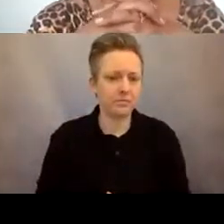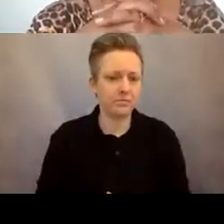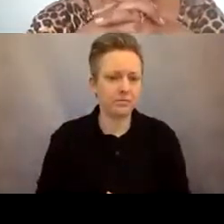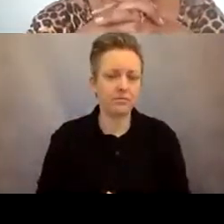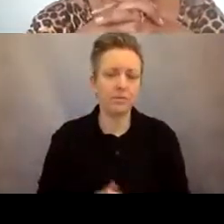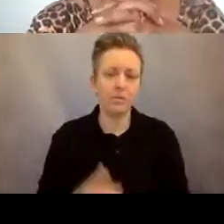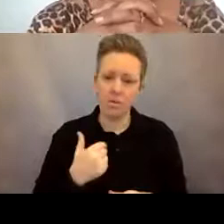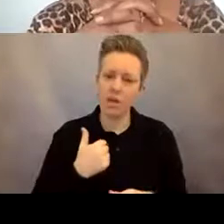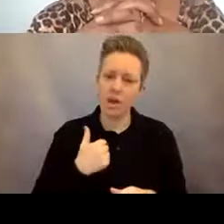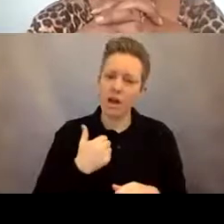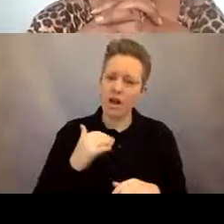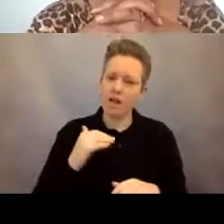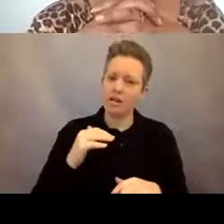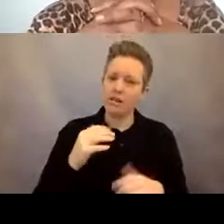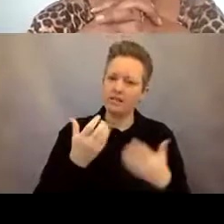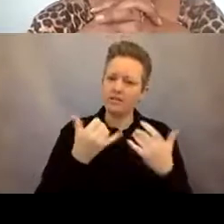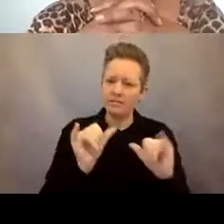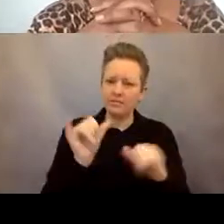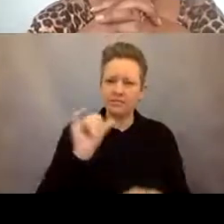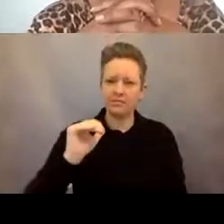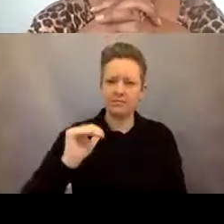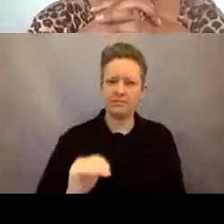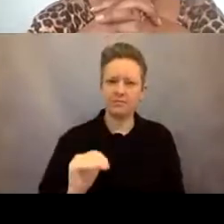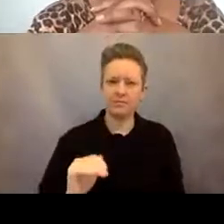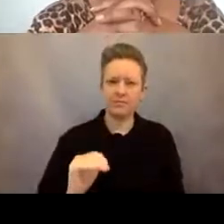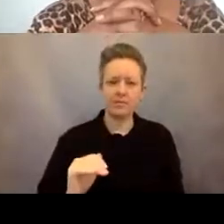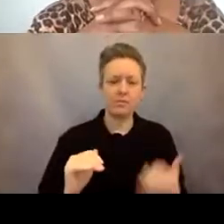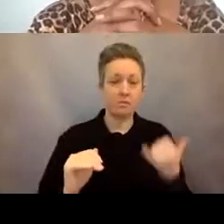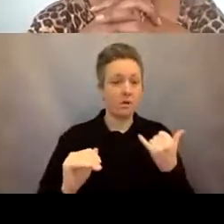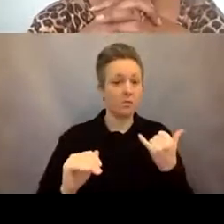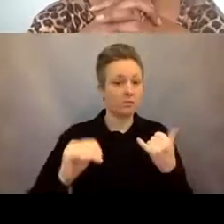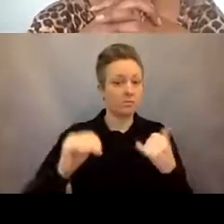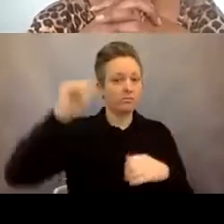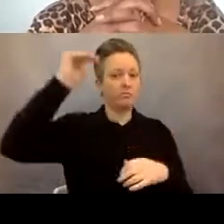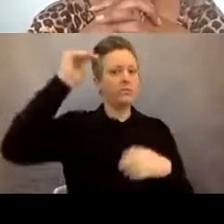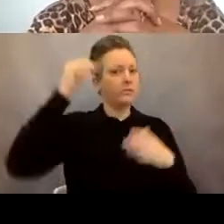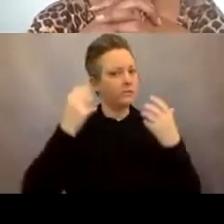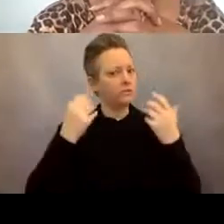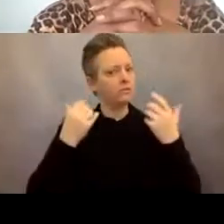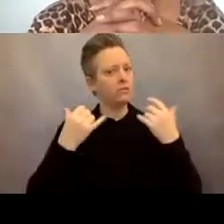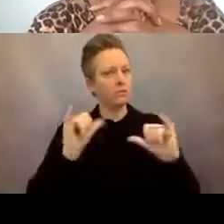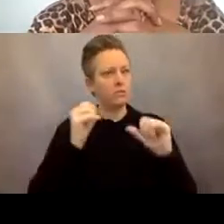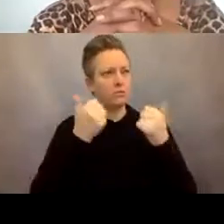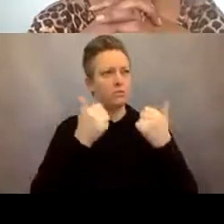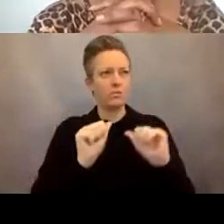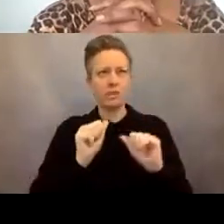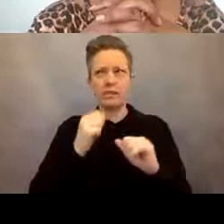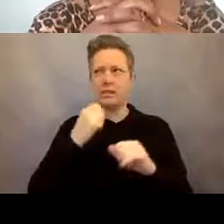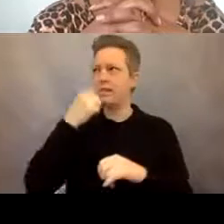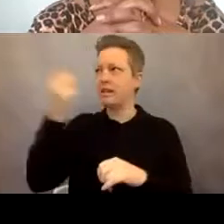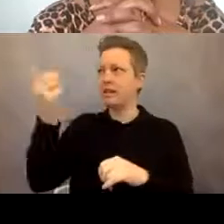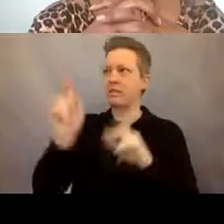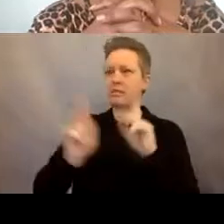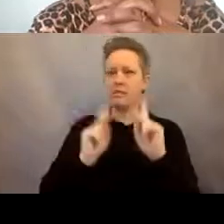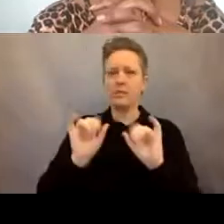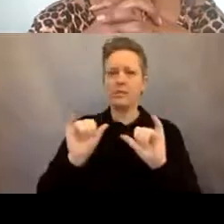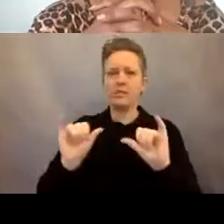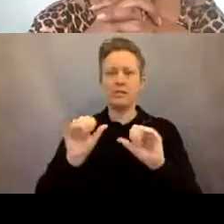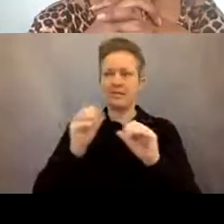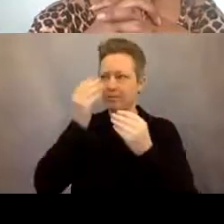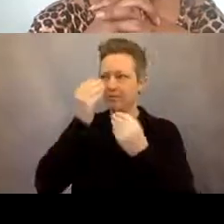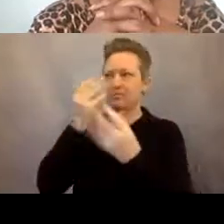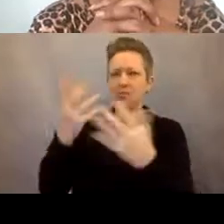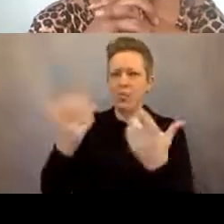happened to me. Still trying to find somebody safe enough to tell what happened to me. You know, we go to